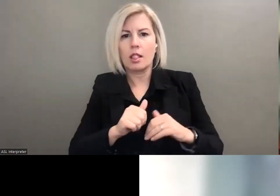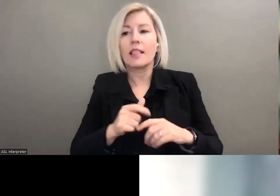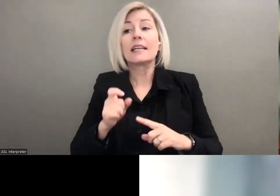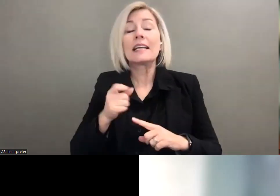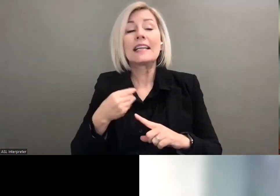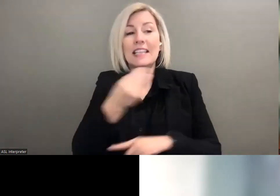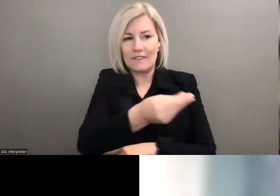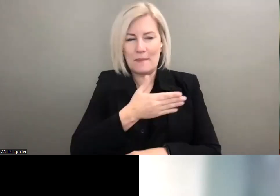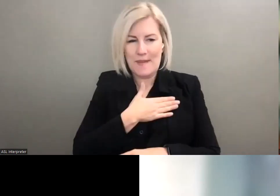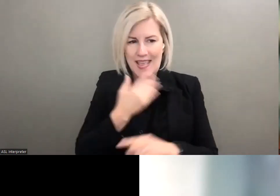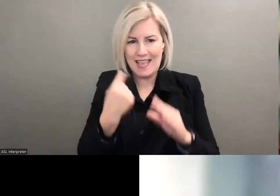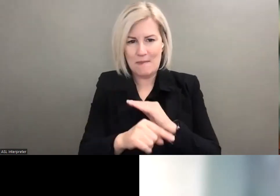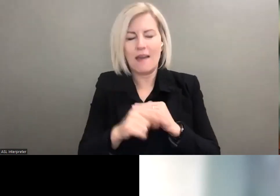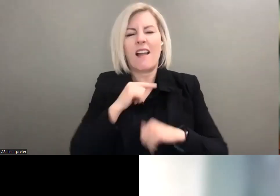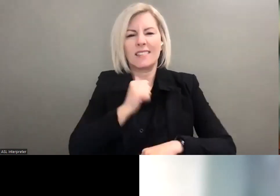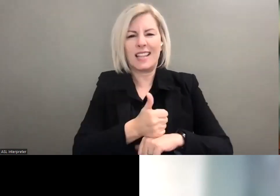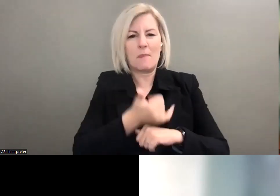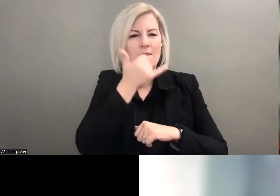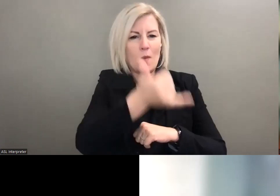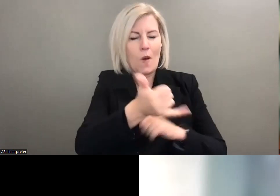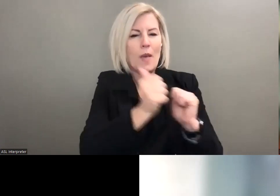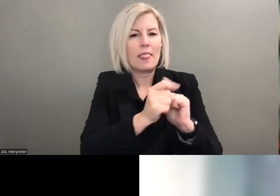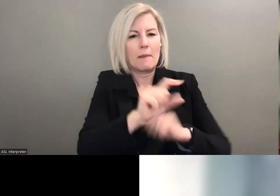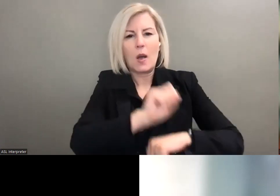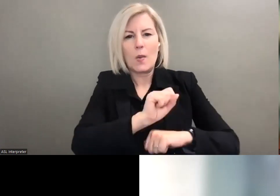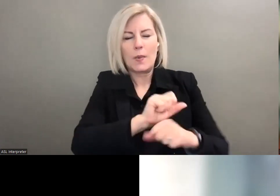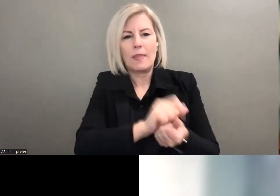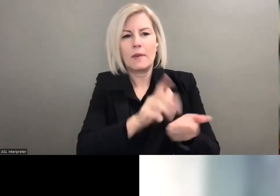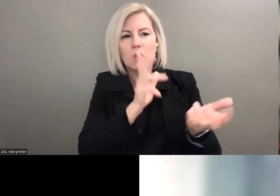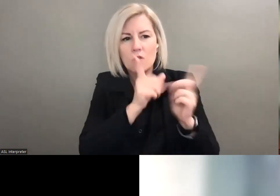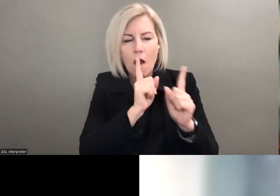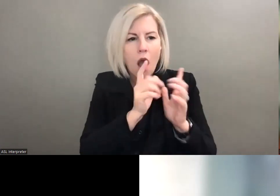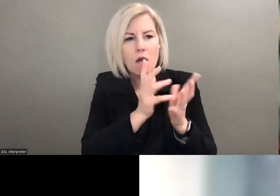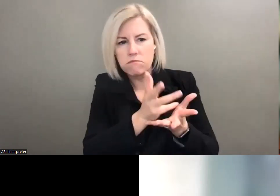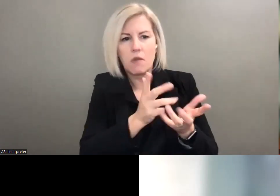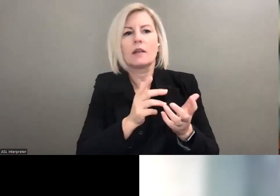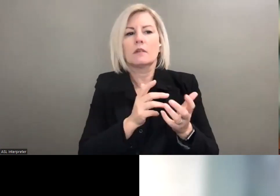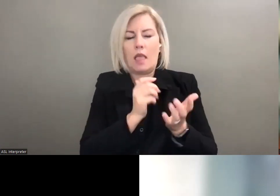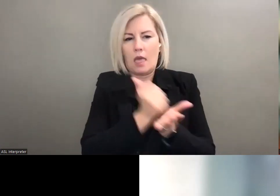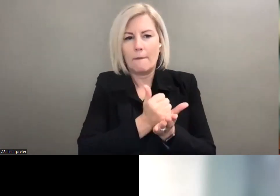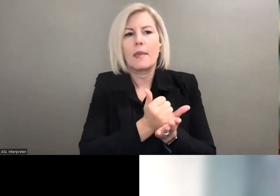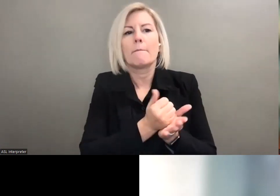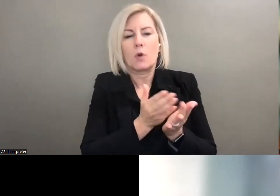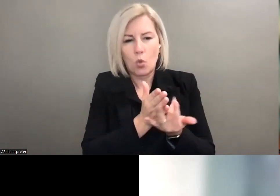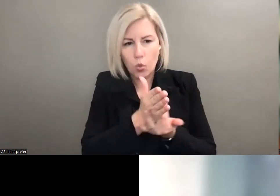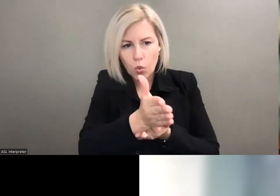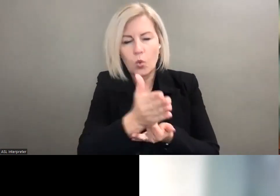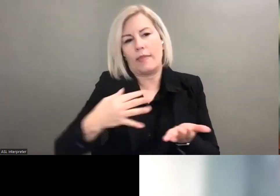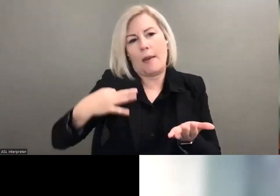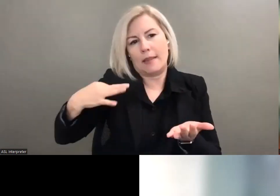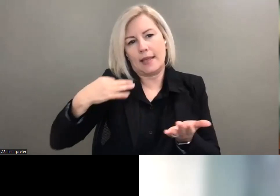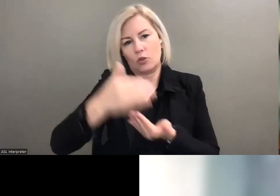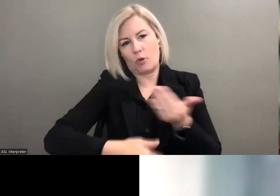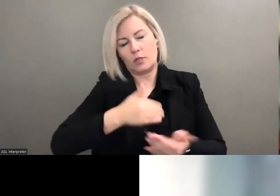and I'll set up a call with them and I'll work with them, talk with them about how to navigate the portal and make sure that they're